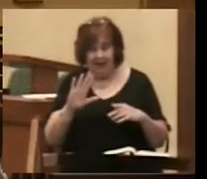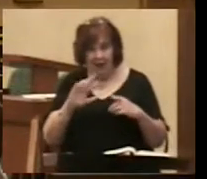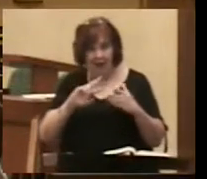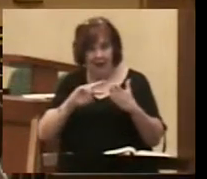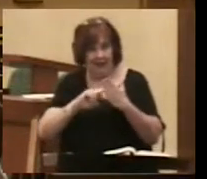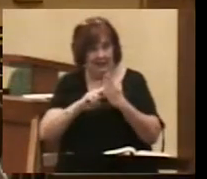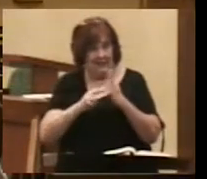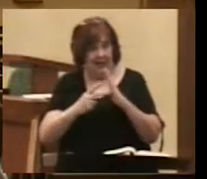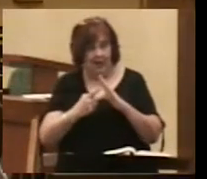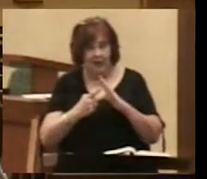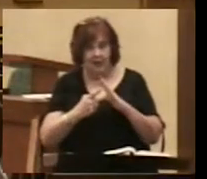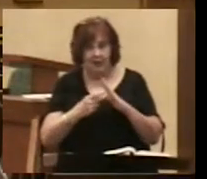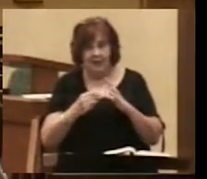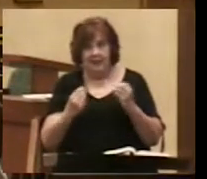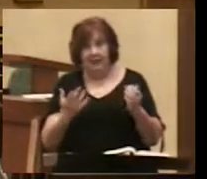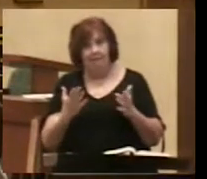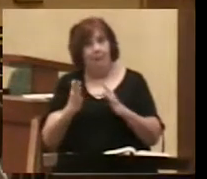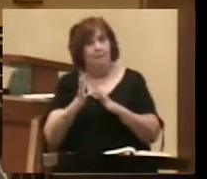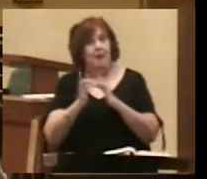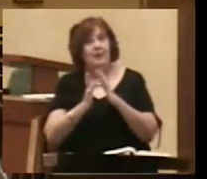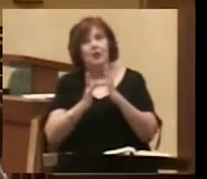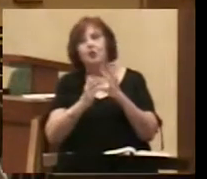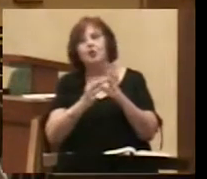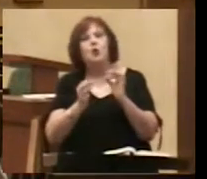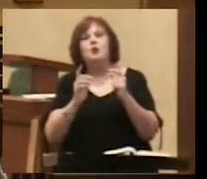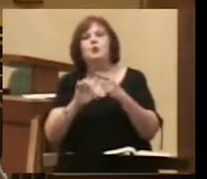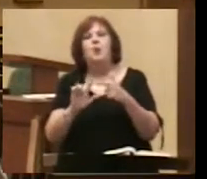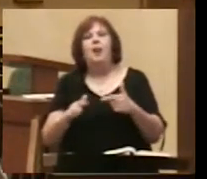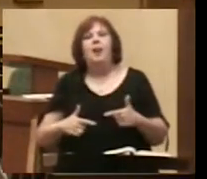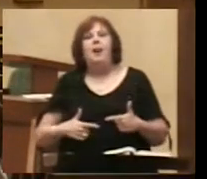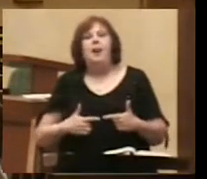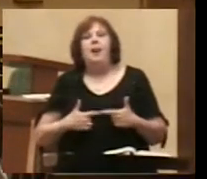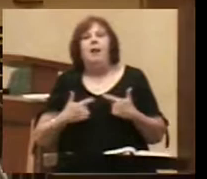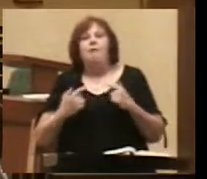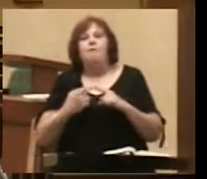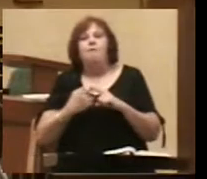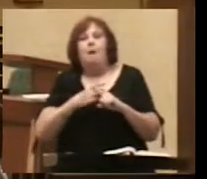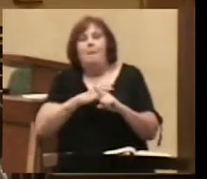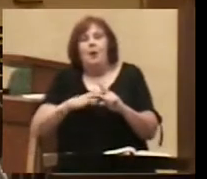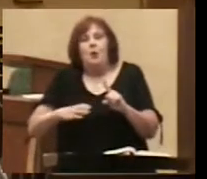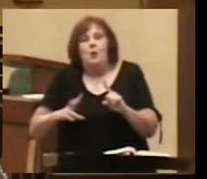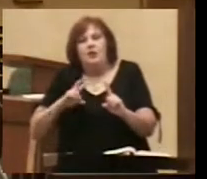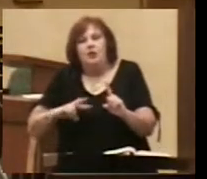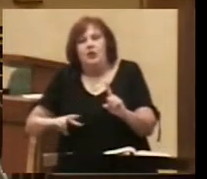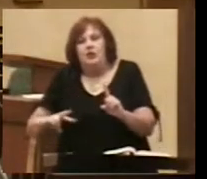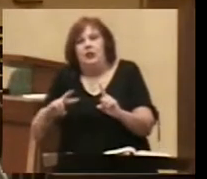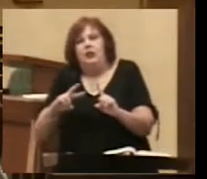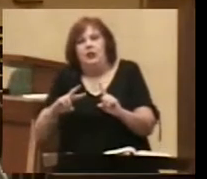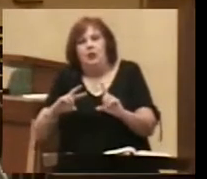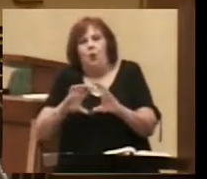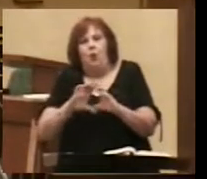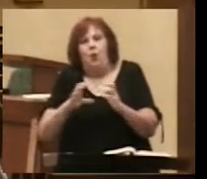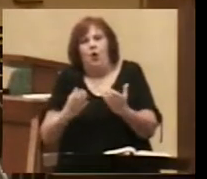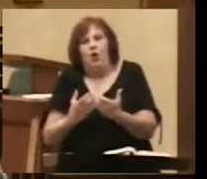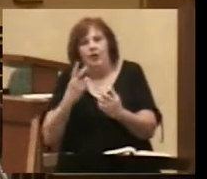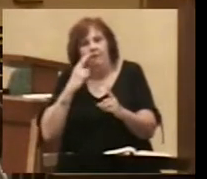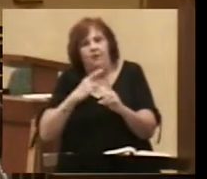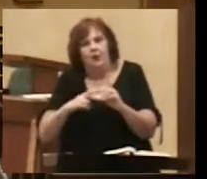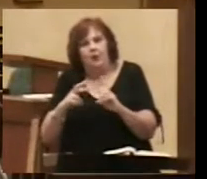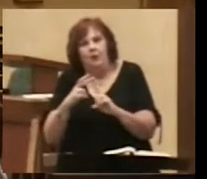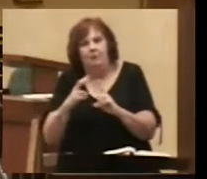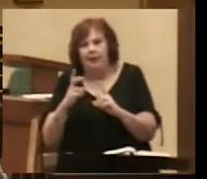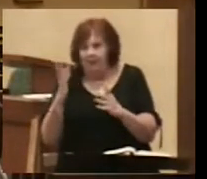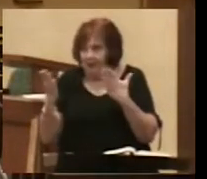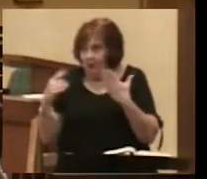to bring biblical stories to life from a Christian worldview. Maybe you notice a